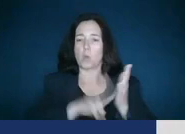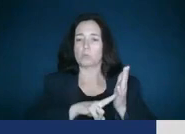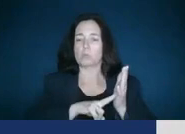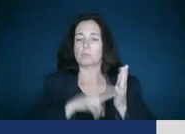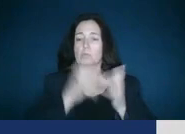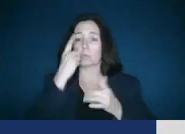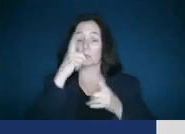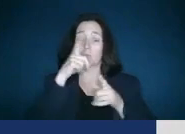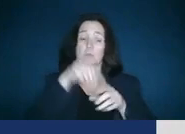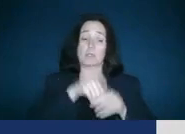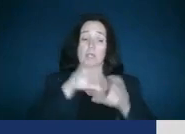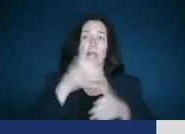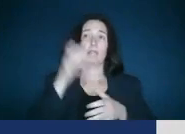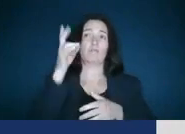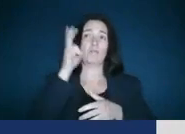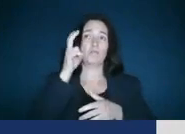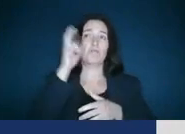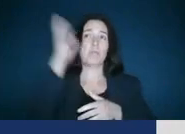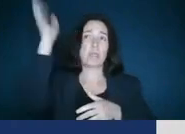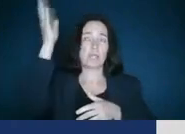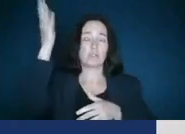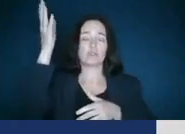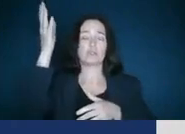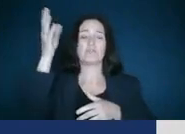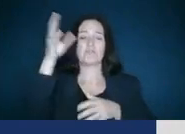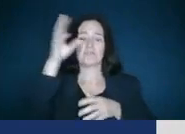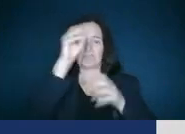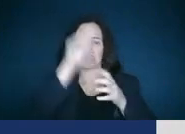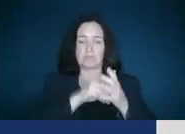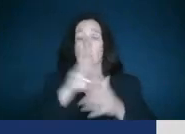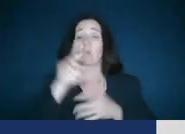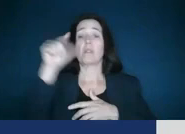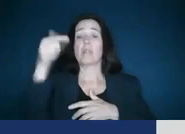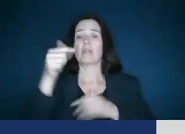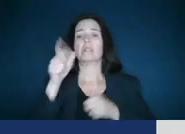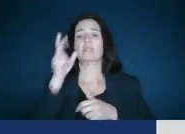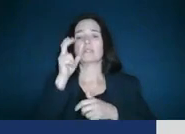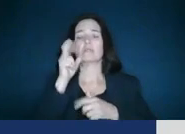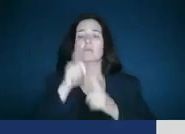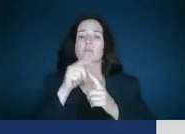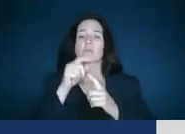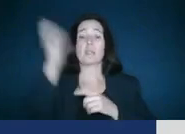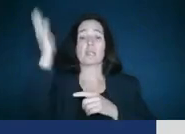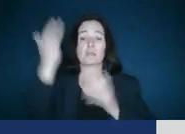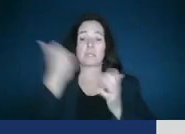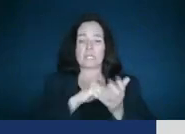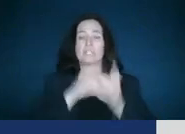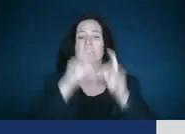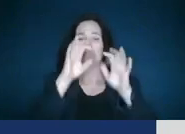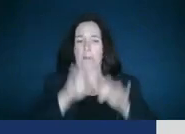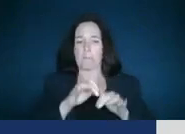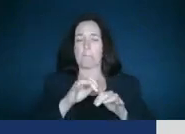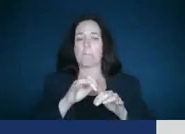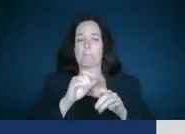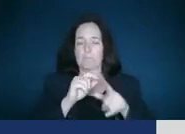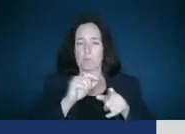class listening to the lecture, or they can go back later when they are listening to the lecture again and type notes at this point